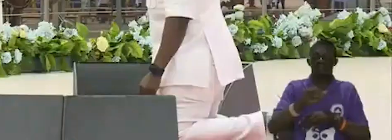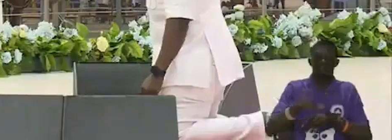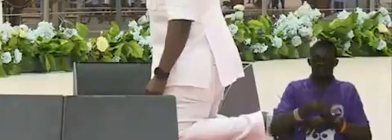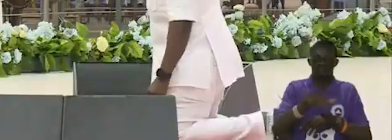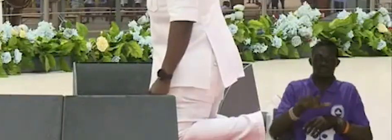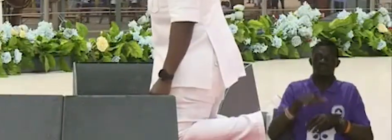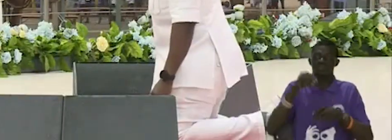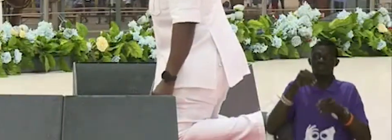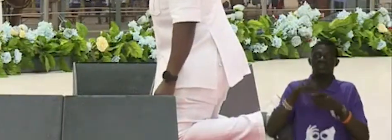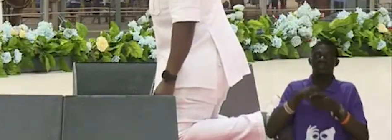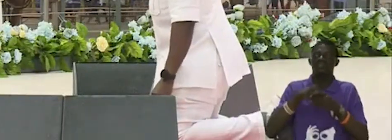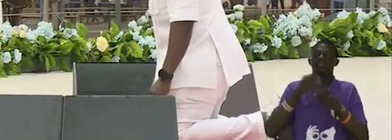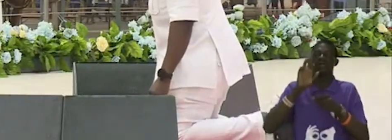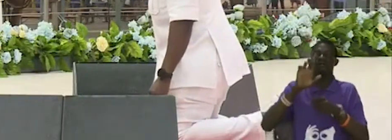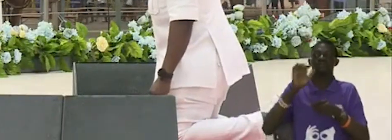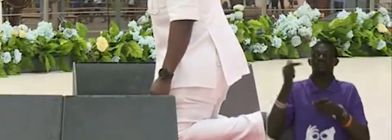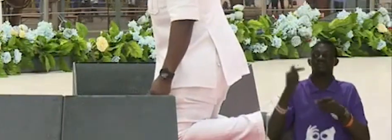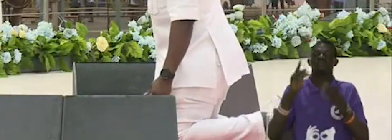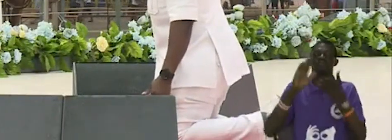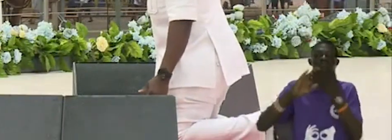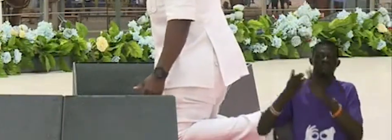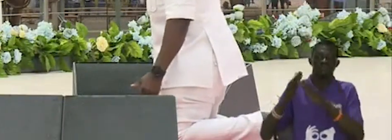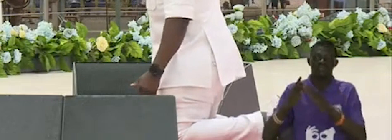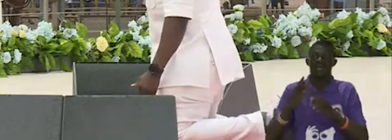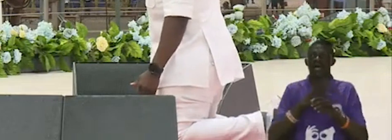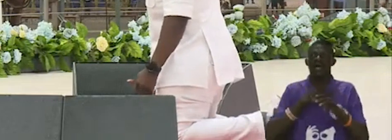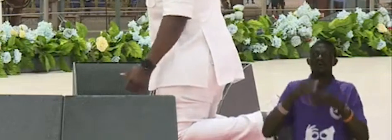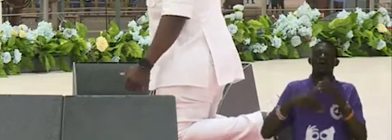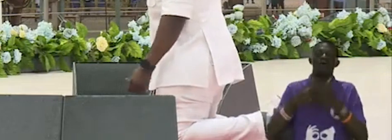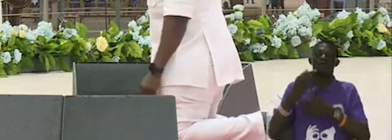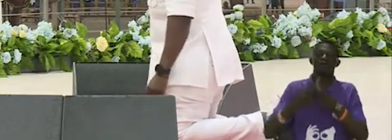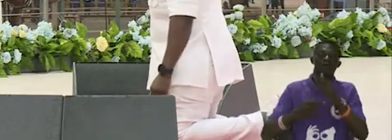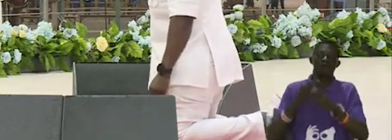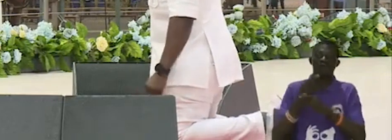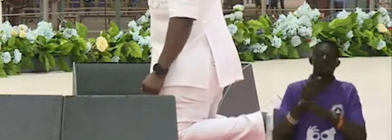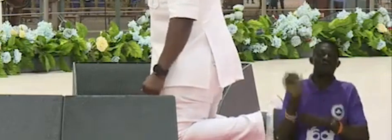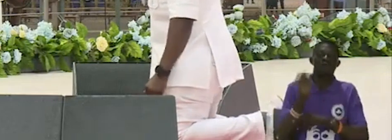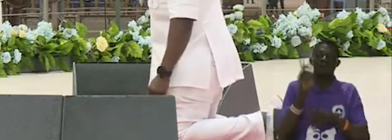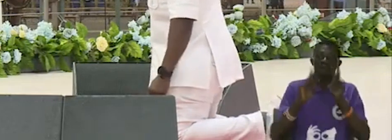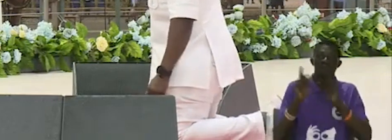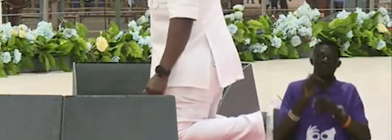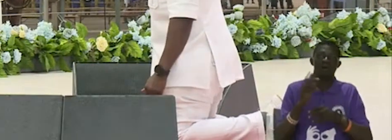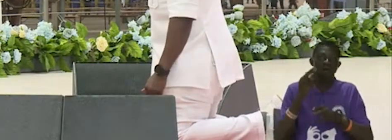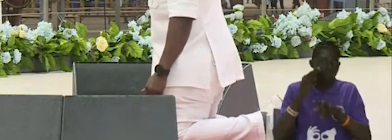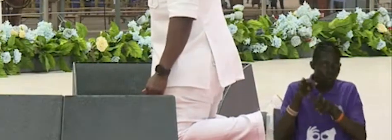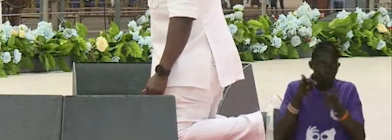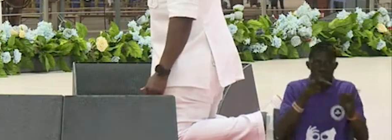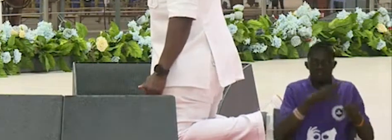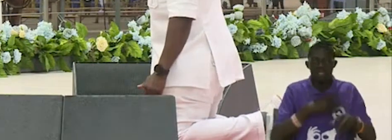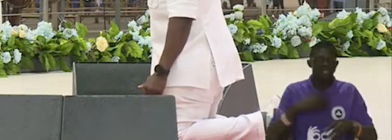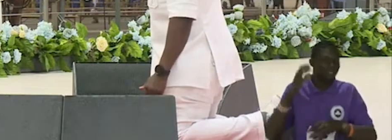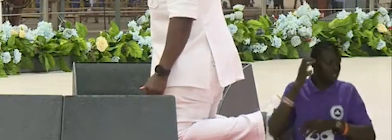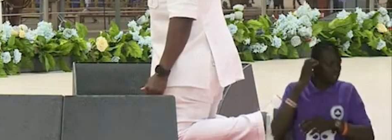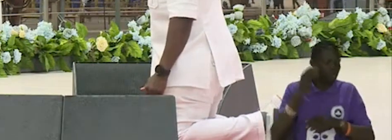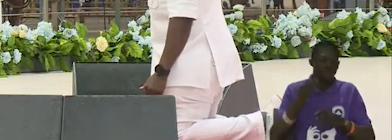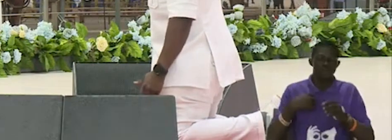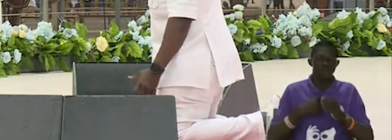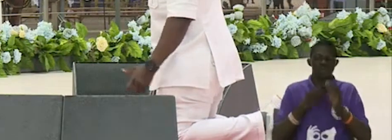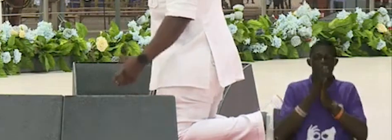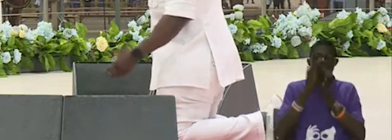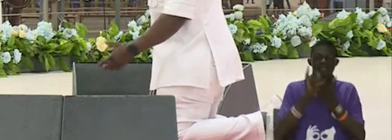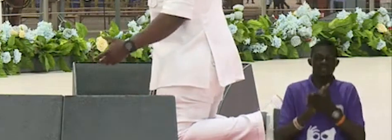your redemption city, and across the globe where people are watching and hearing, we ask Almighty